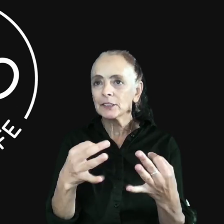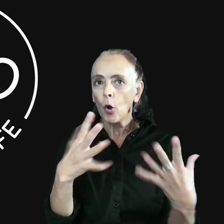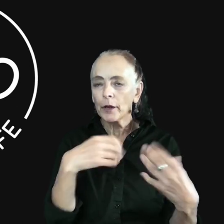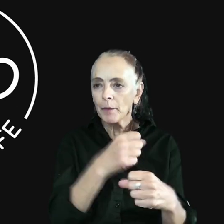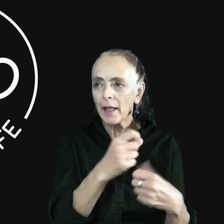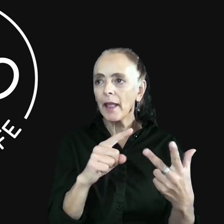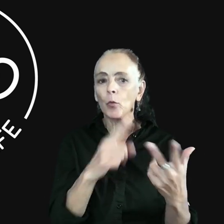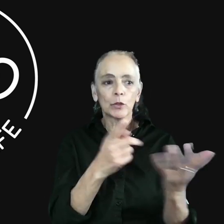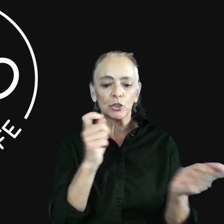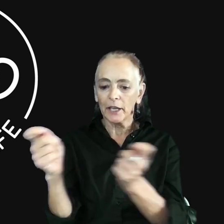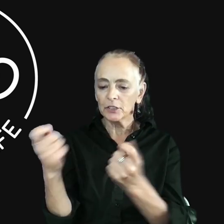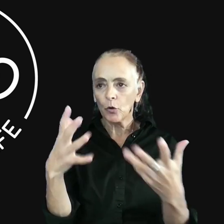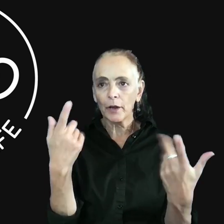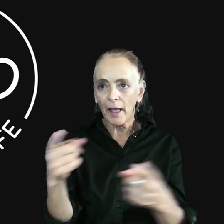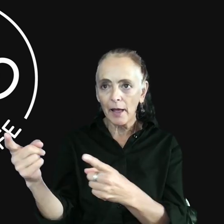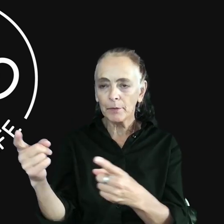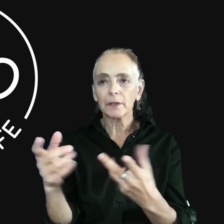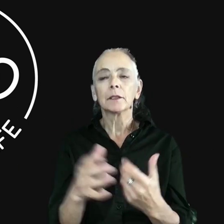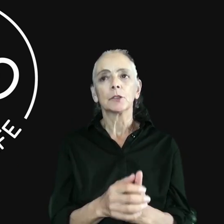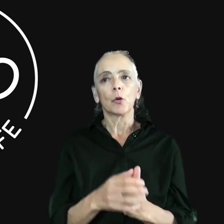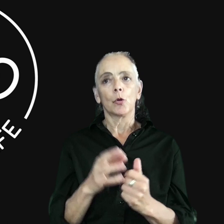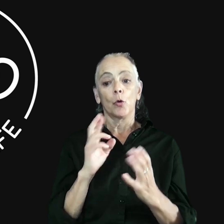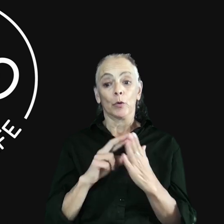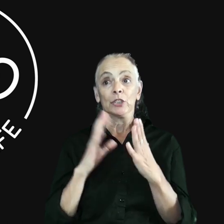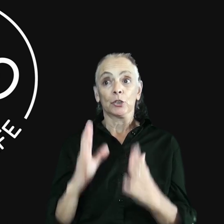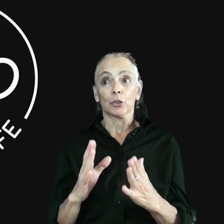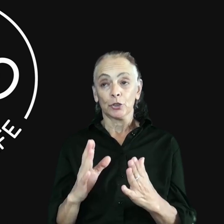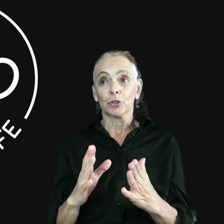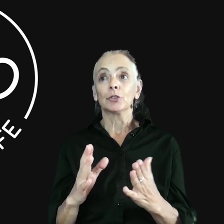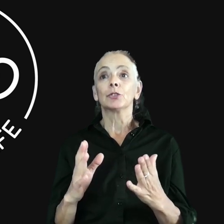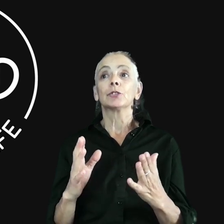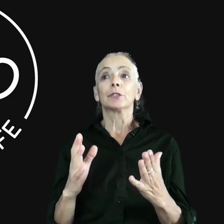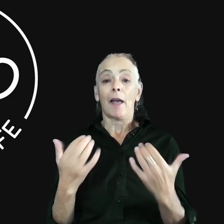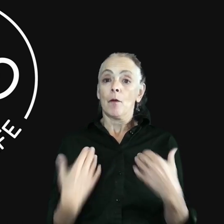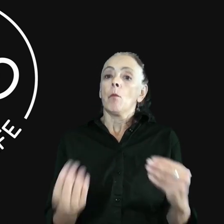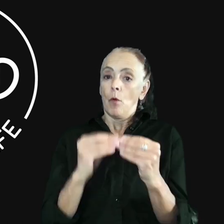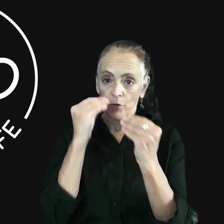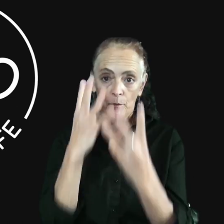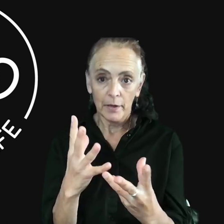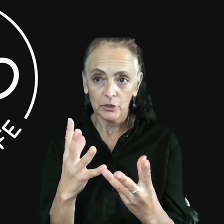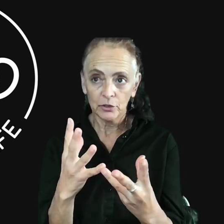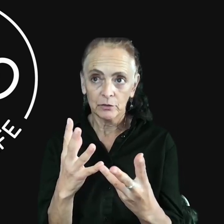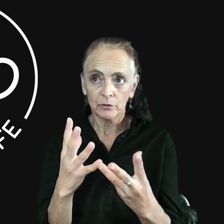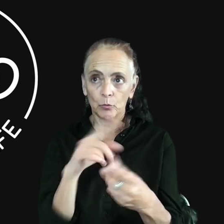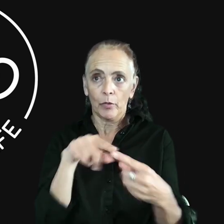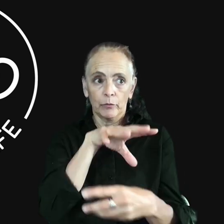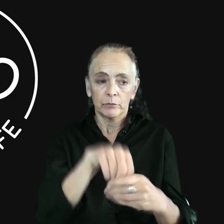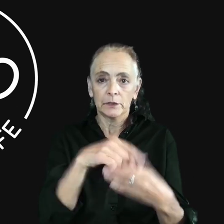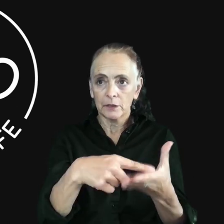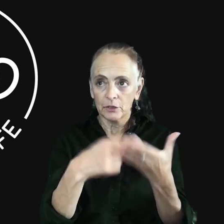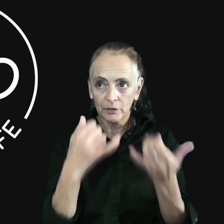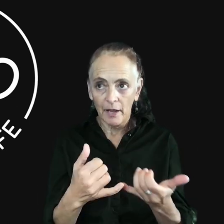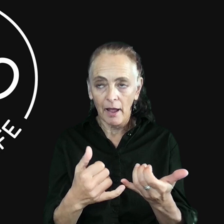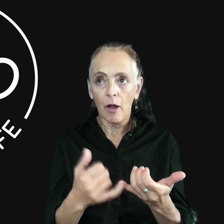to to the design so the researchers are coming in much more informed when they're going into discussions more often because they're